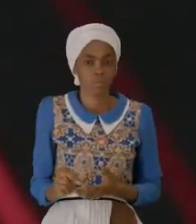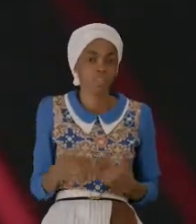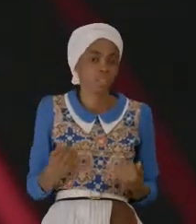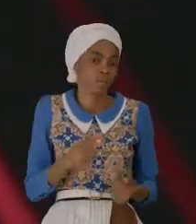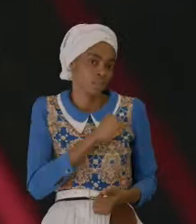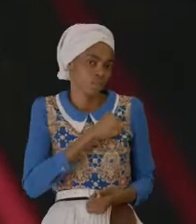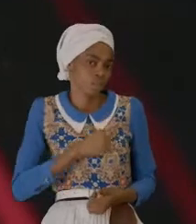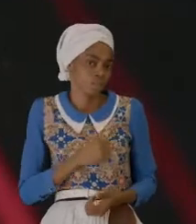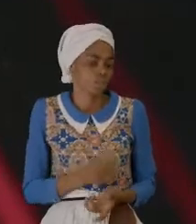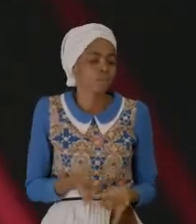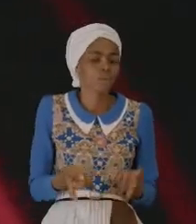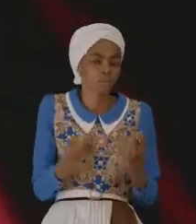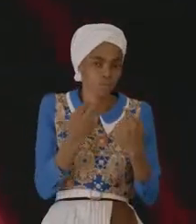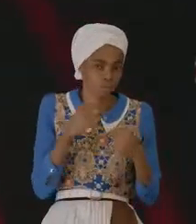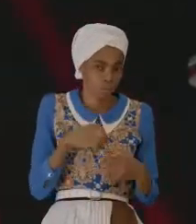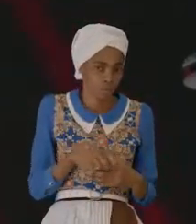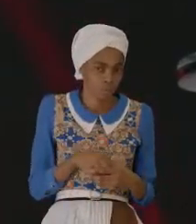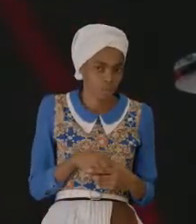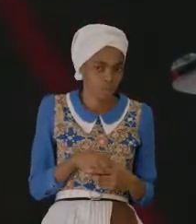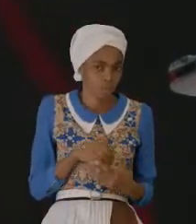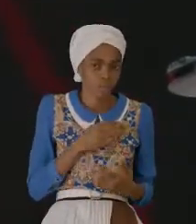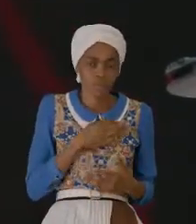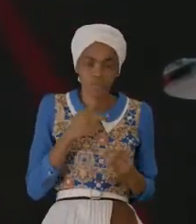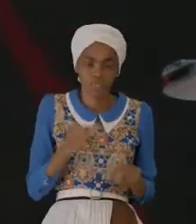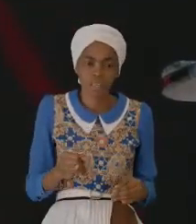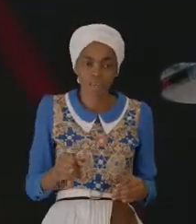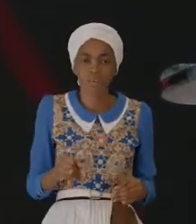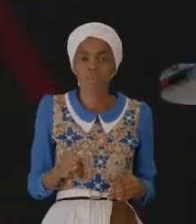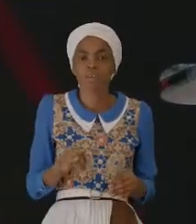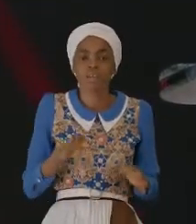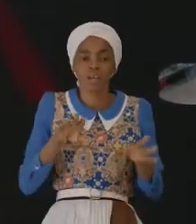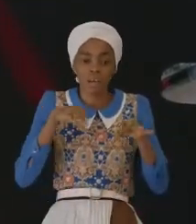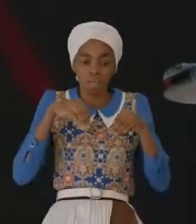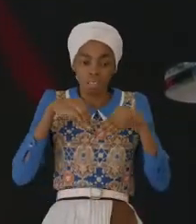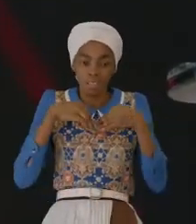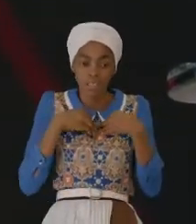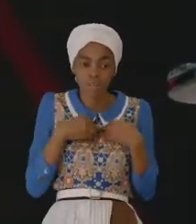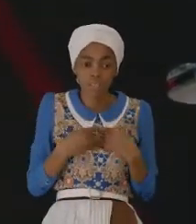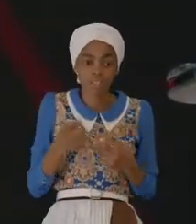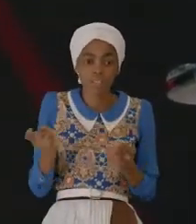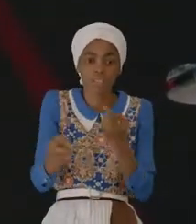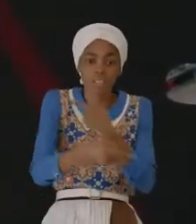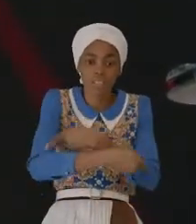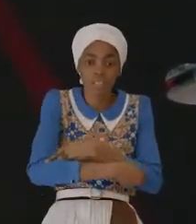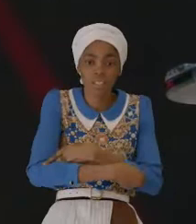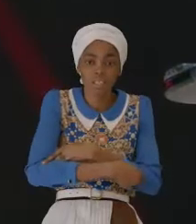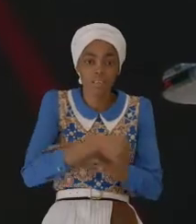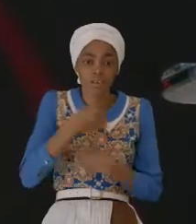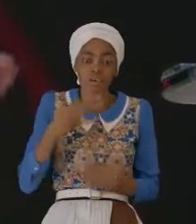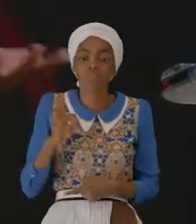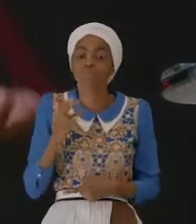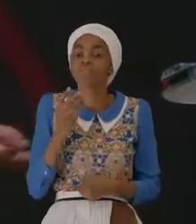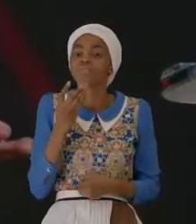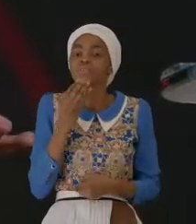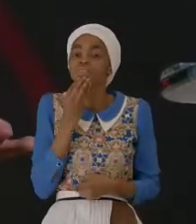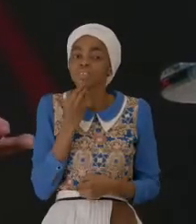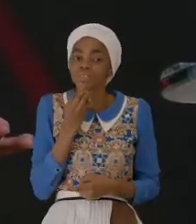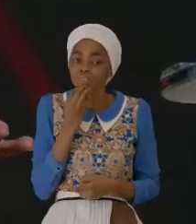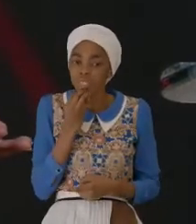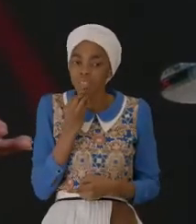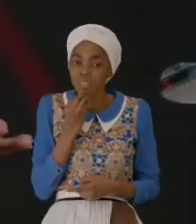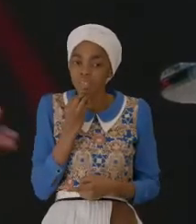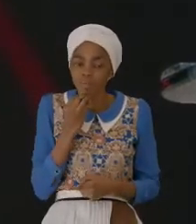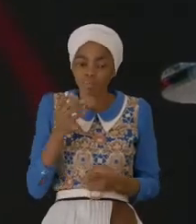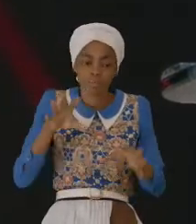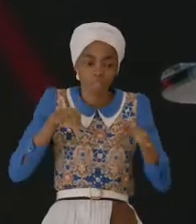in observing the days holy days of the Jews observing